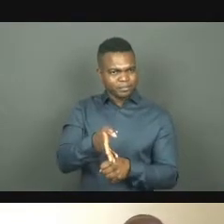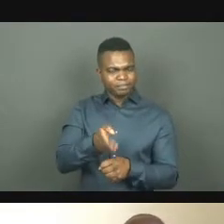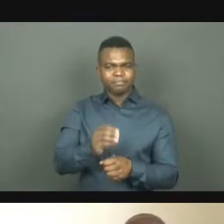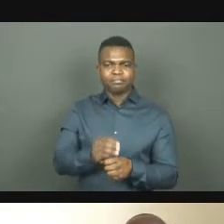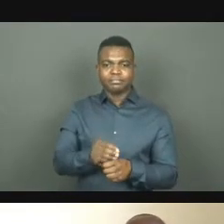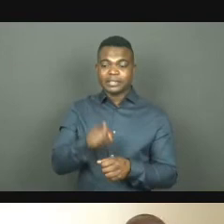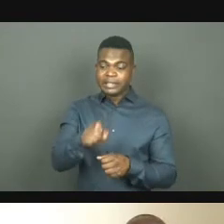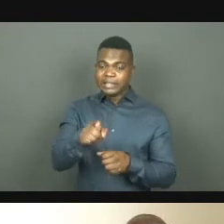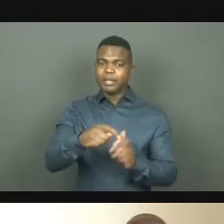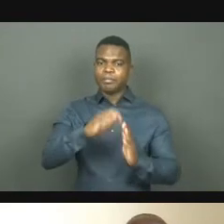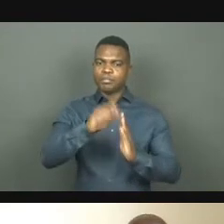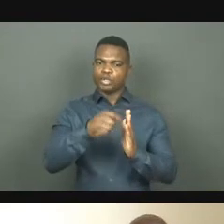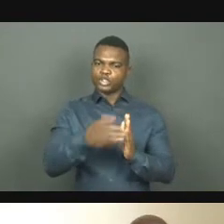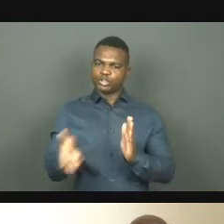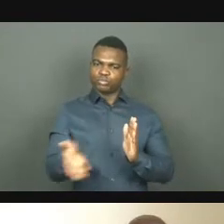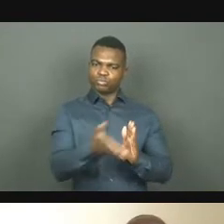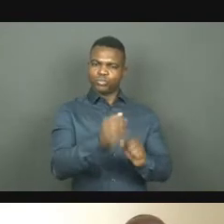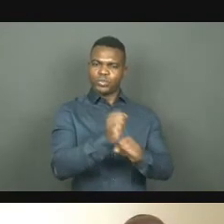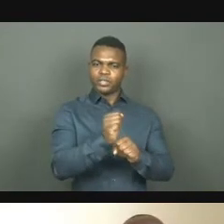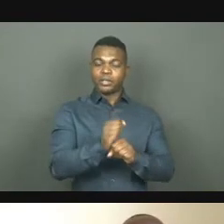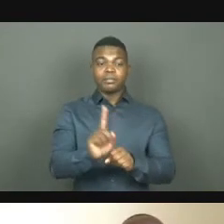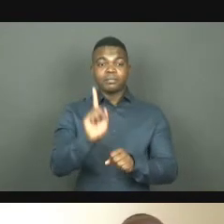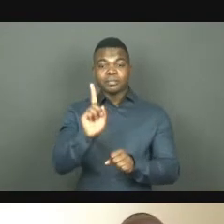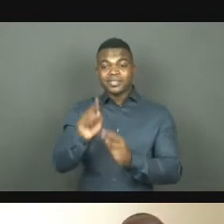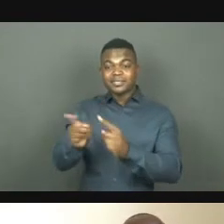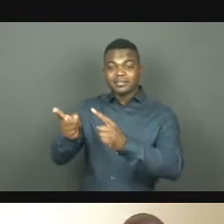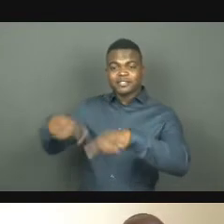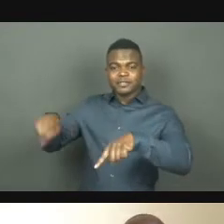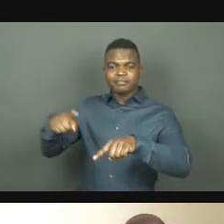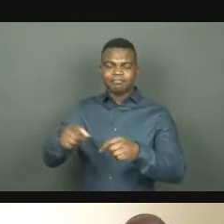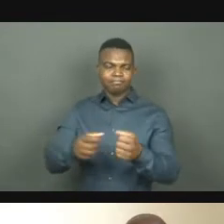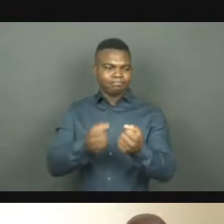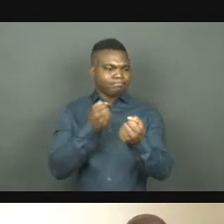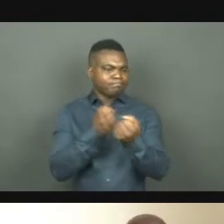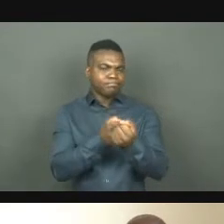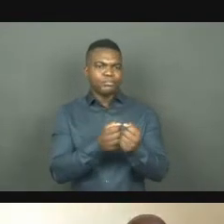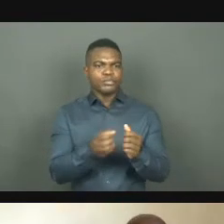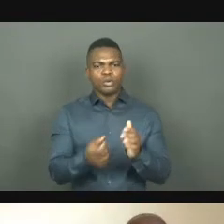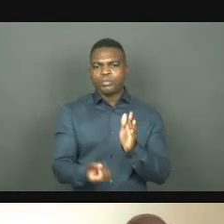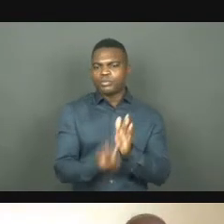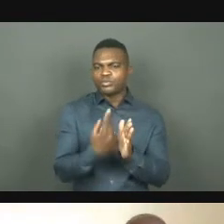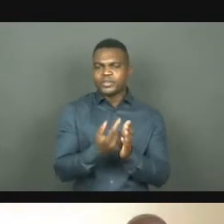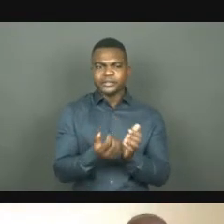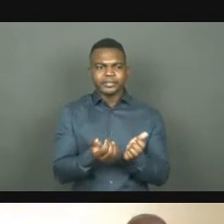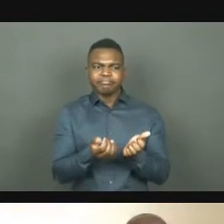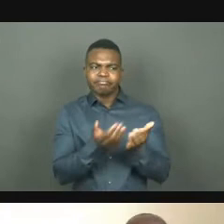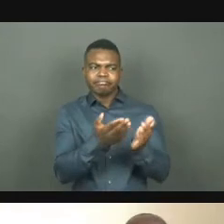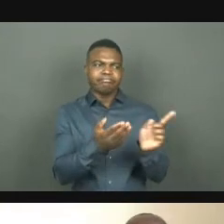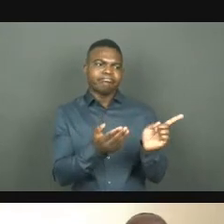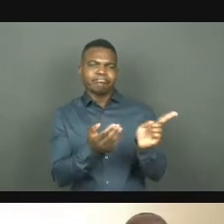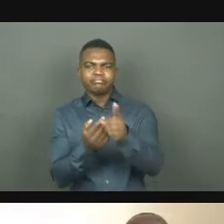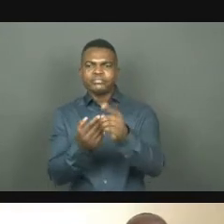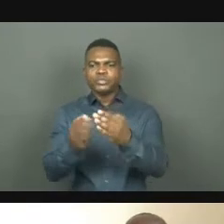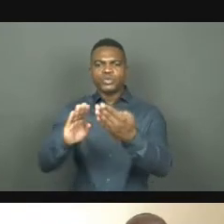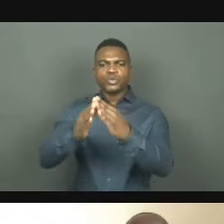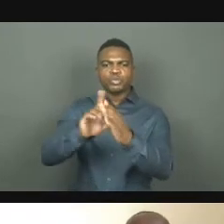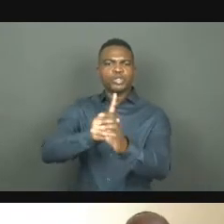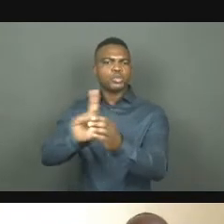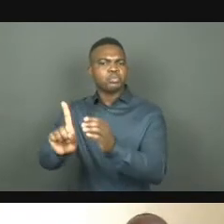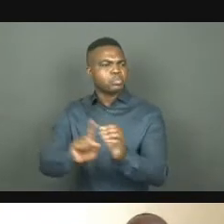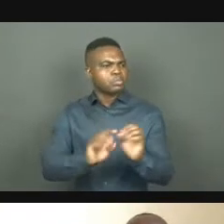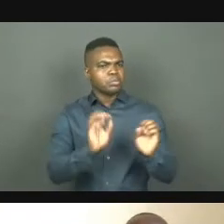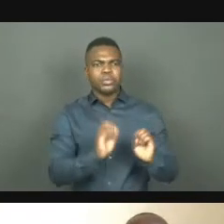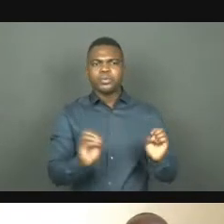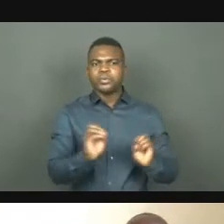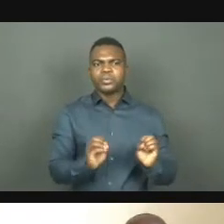want to achieve a society that is fully inclusive of whoever, as diverse as we can be, that lives in